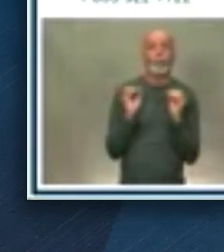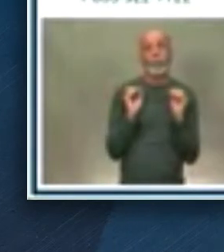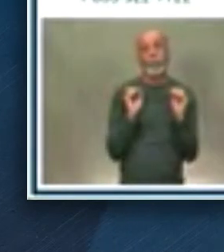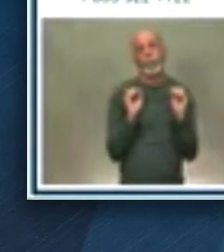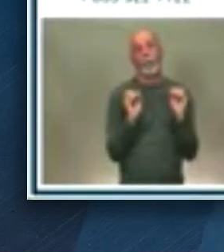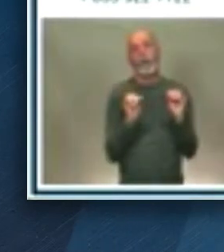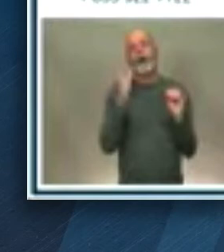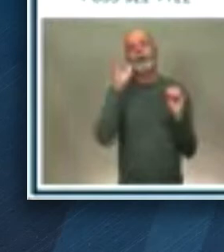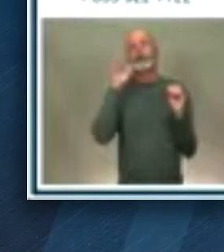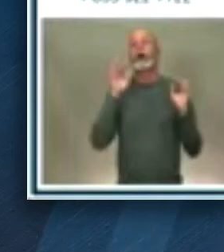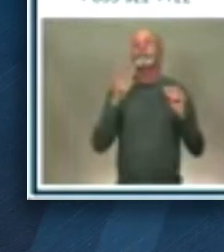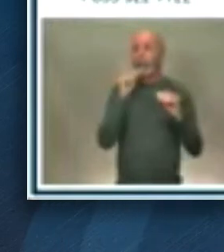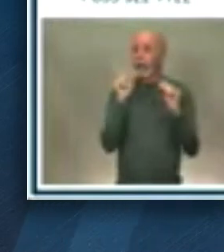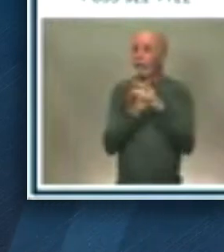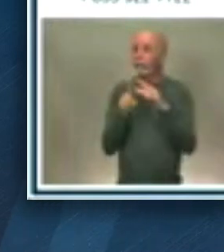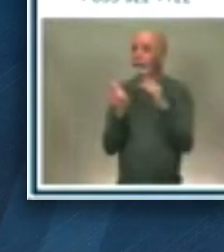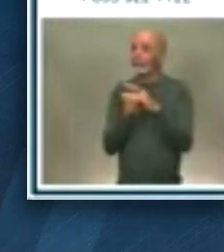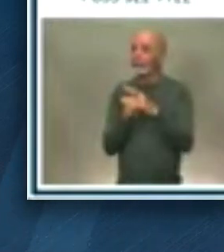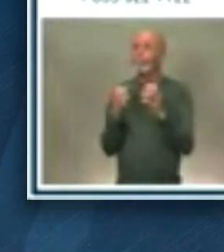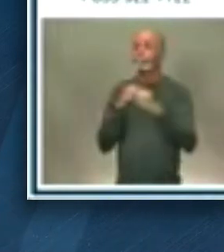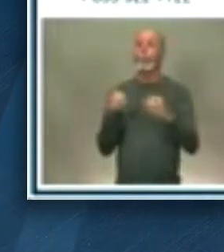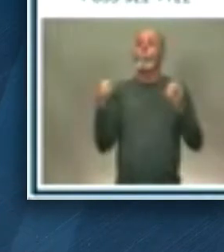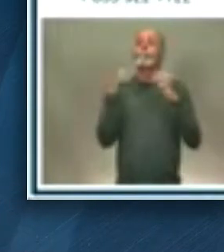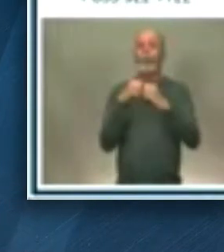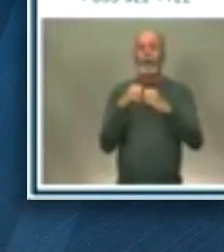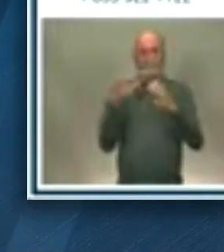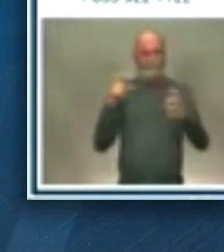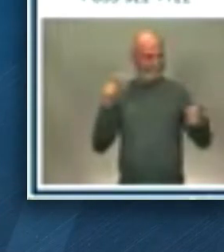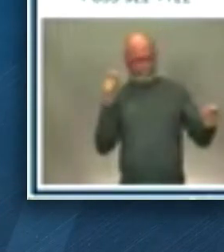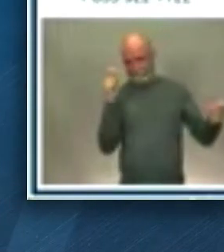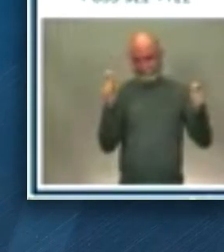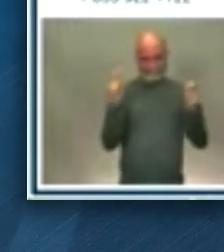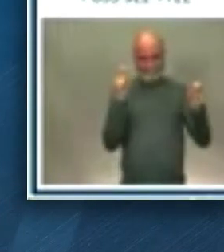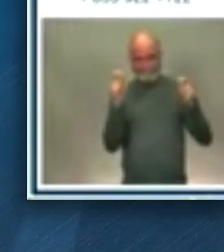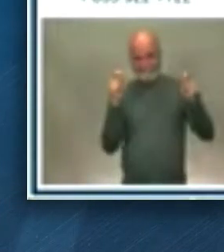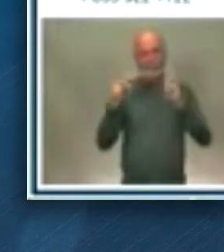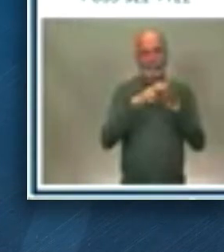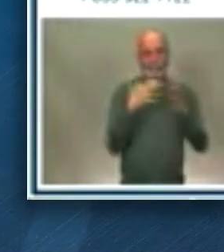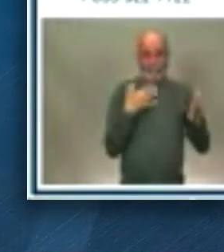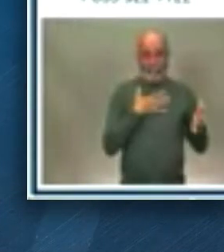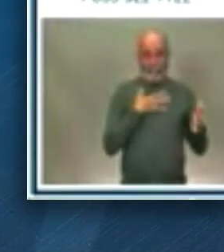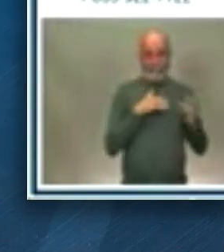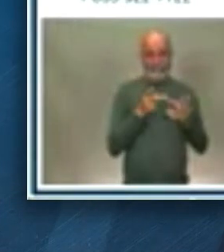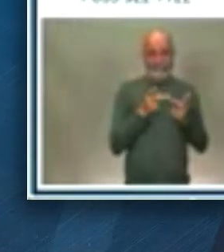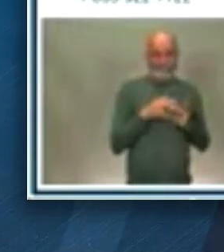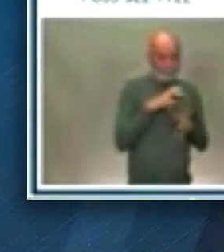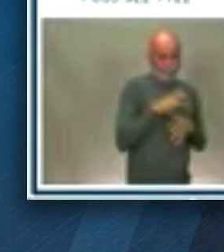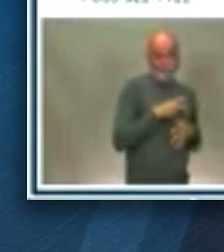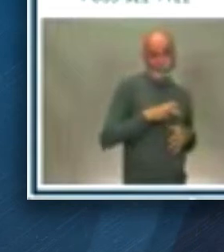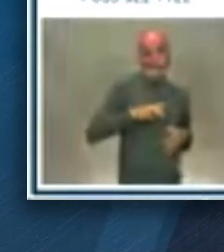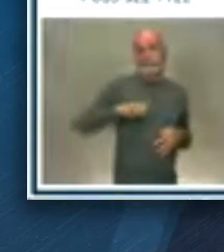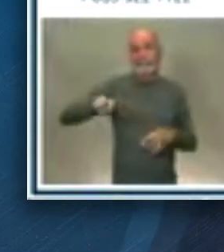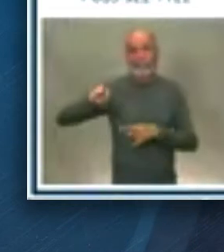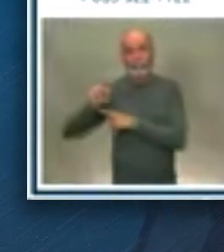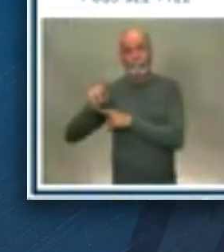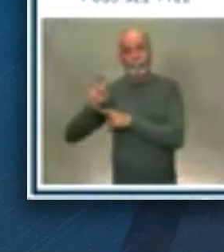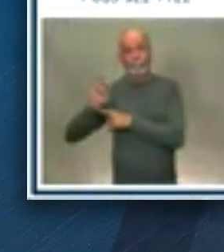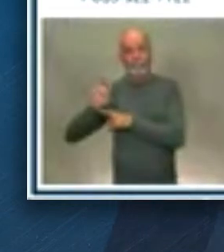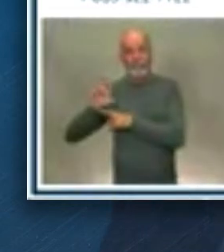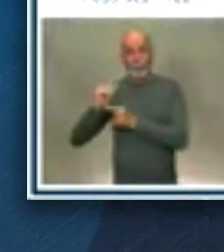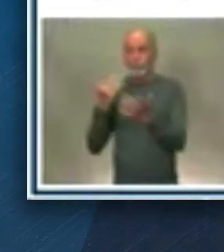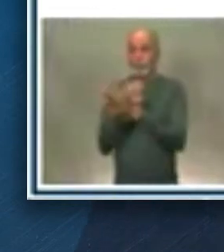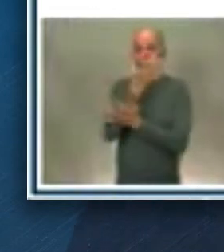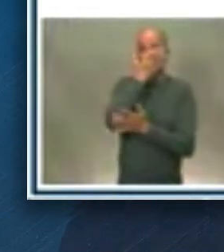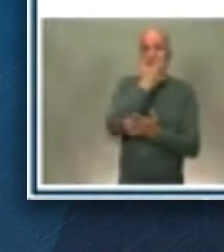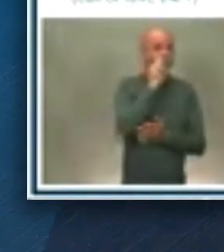formats as we kind of get through the transition here. And to Nova Scotians, I know that I'm a new face here today to many of